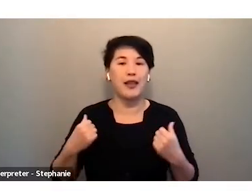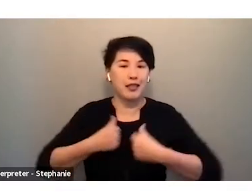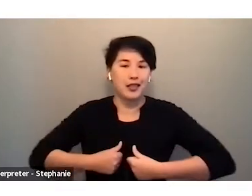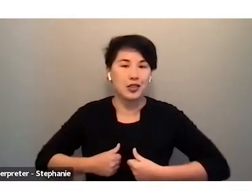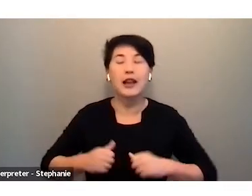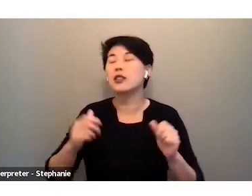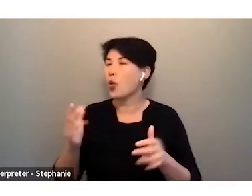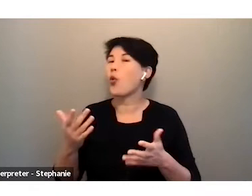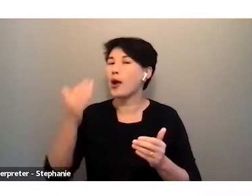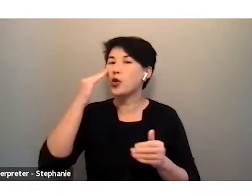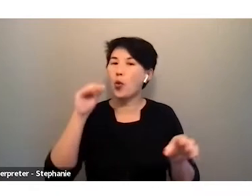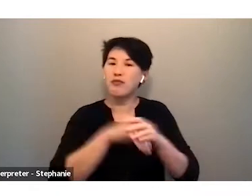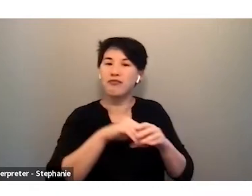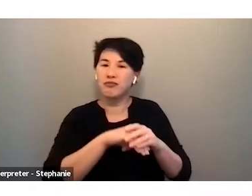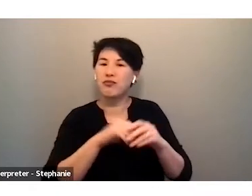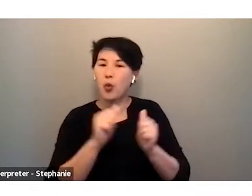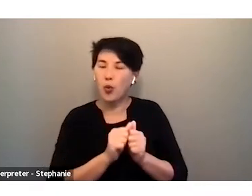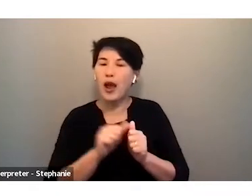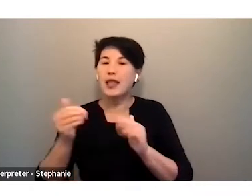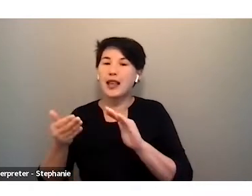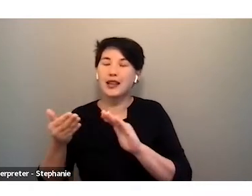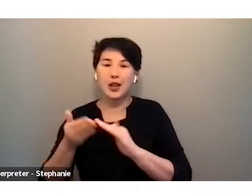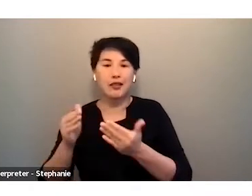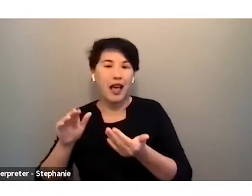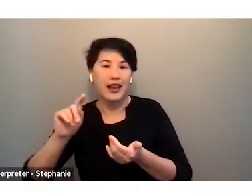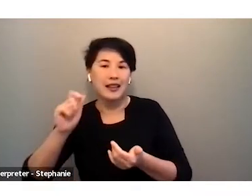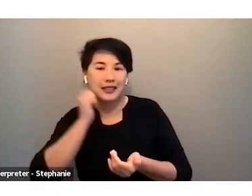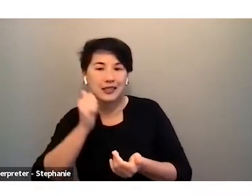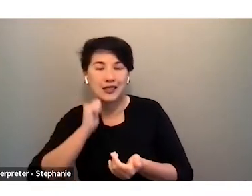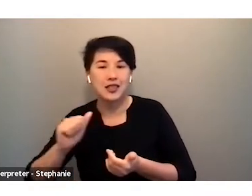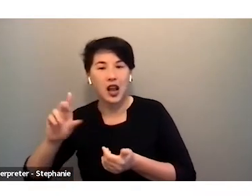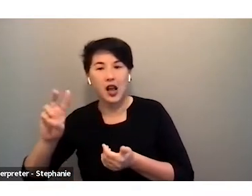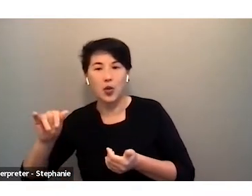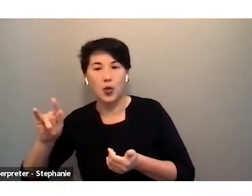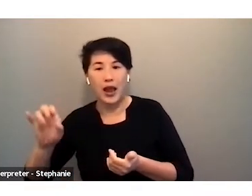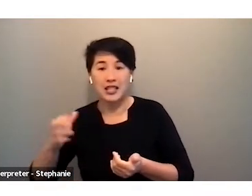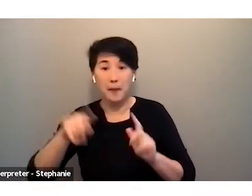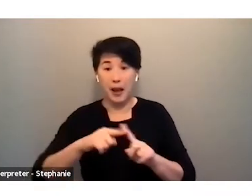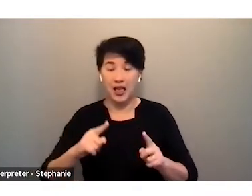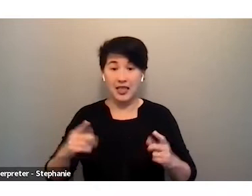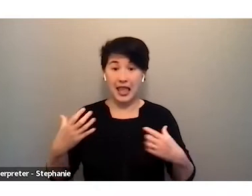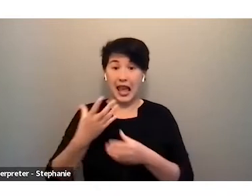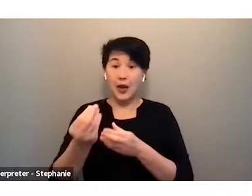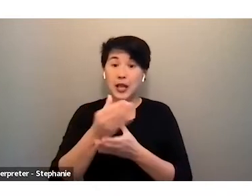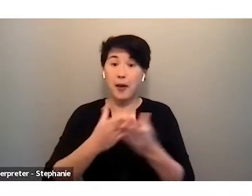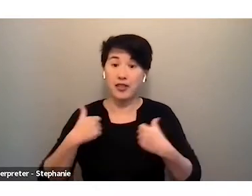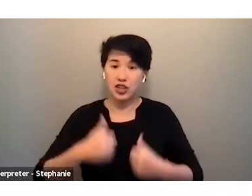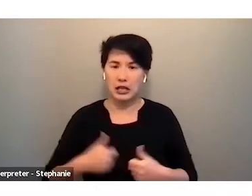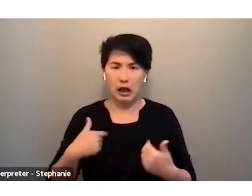shredded textile waste from my community. But the outer I struggled with, and it was actually my mentor, Arja Barber, who